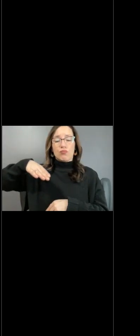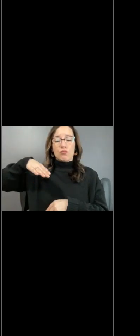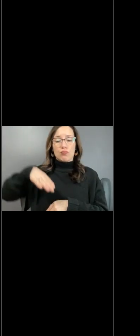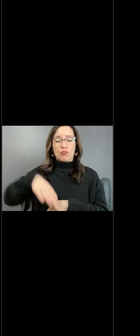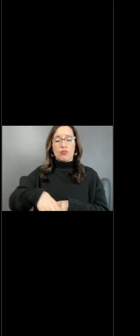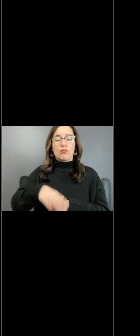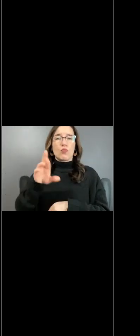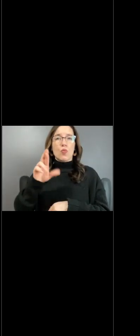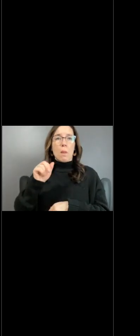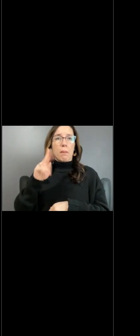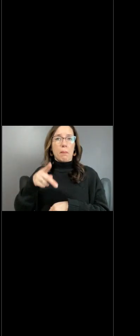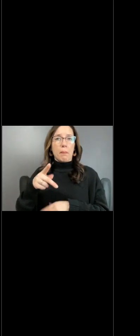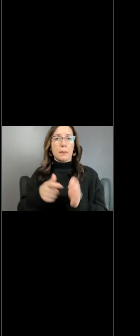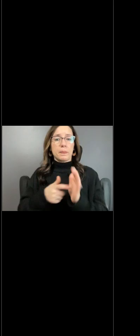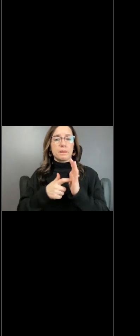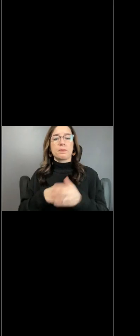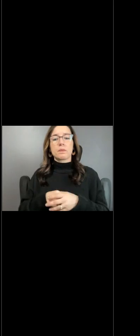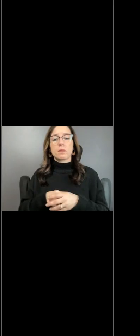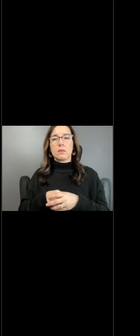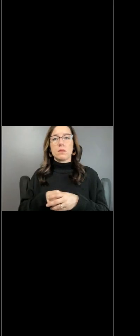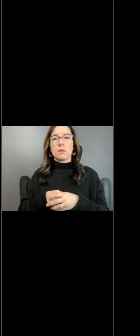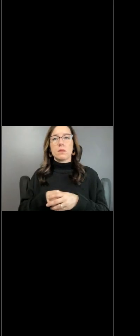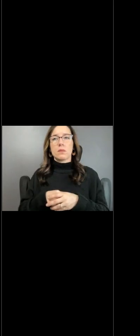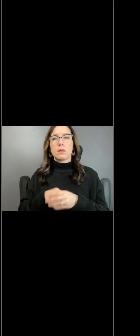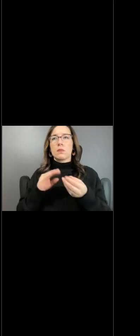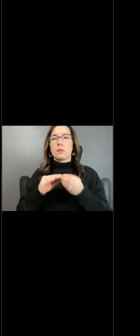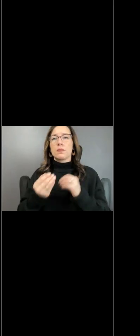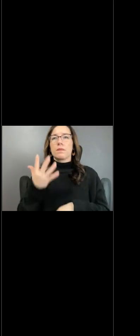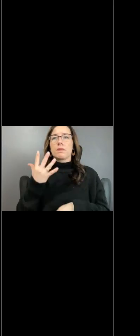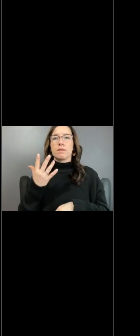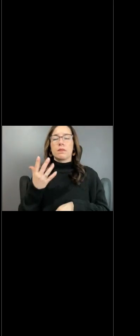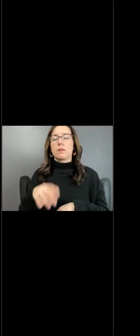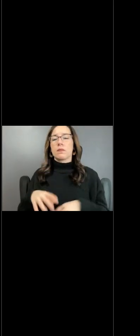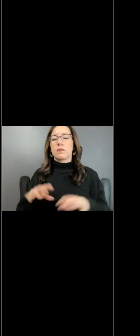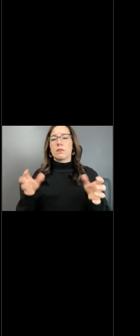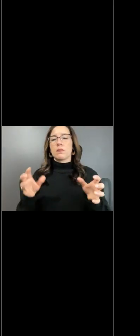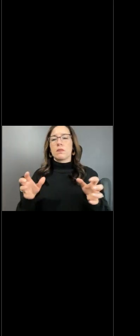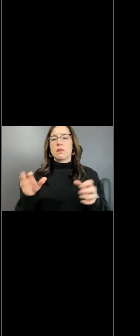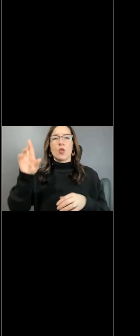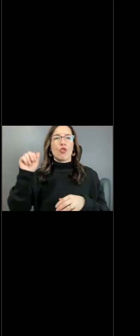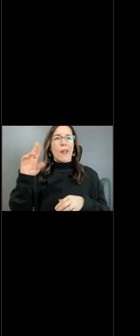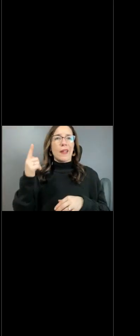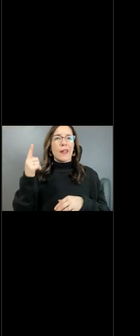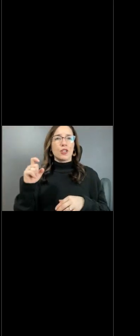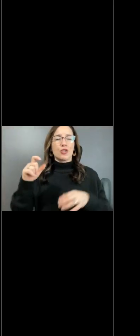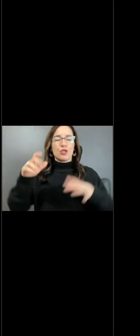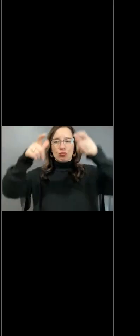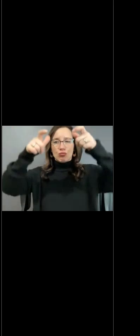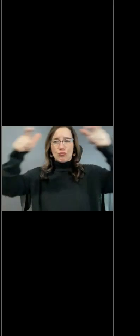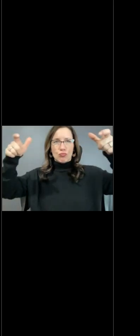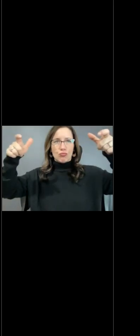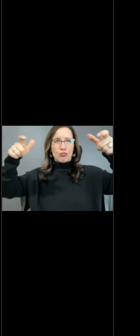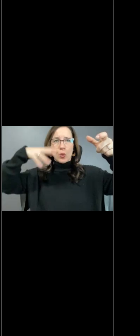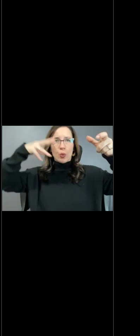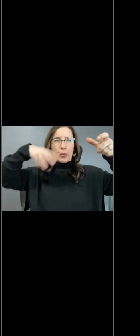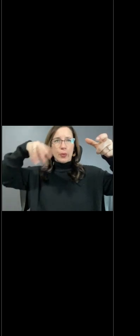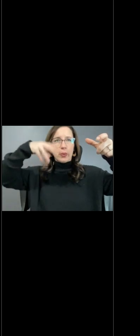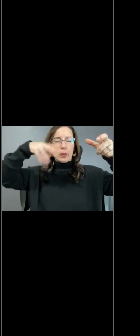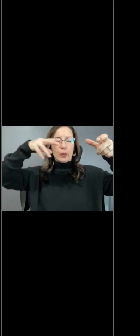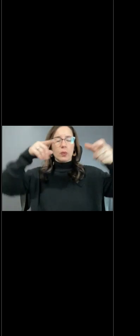Moving along to requirement 5, range hood fans. Question: must